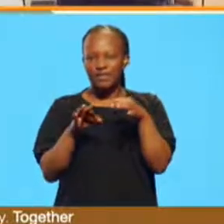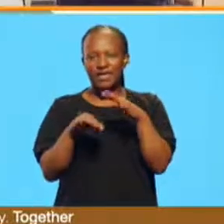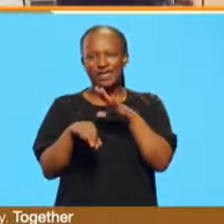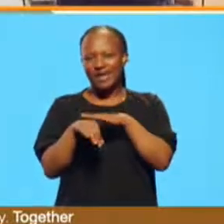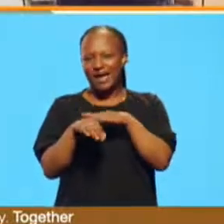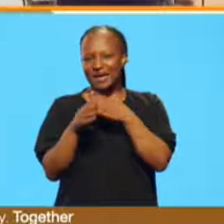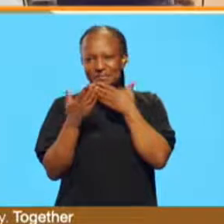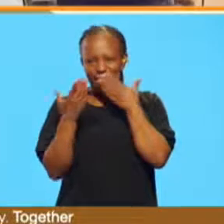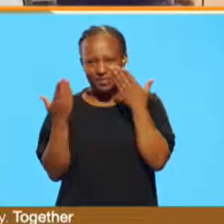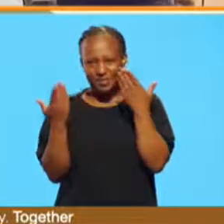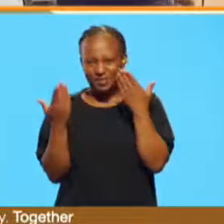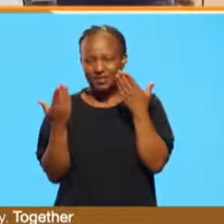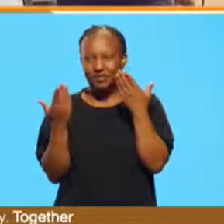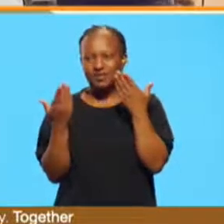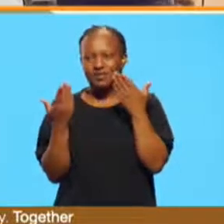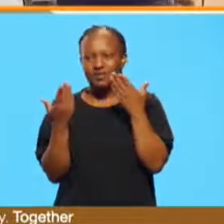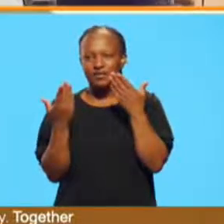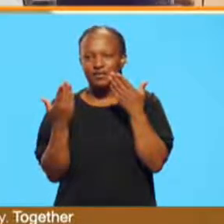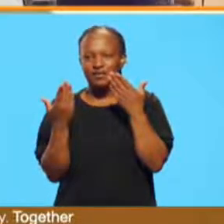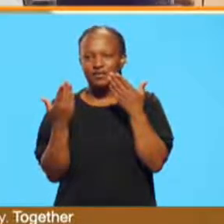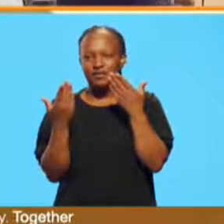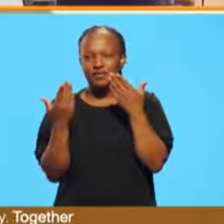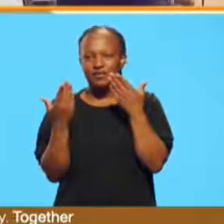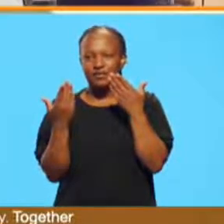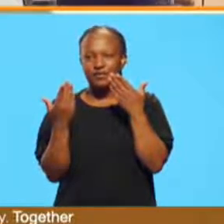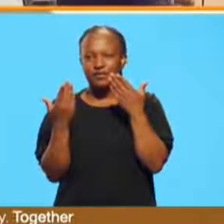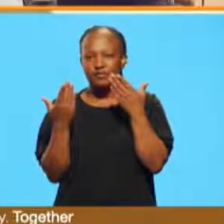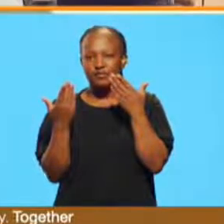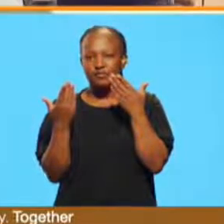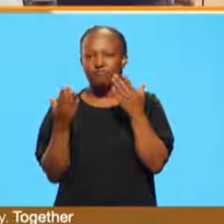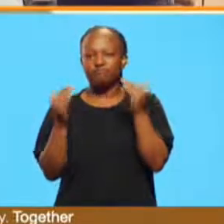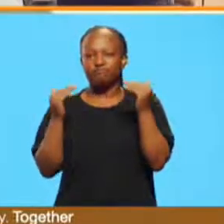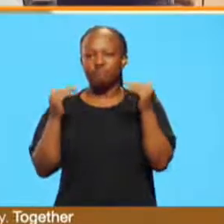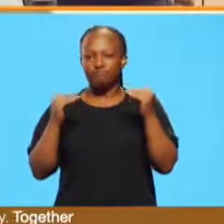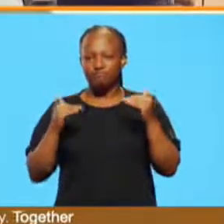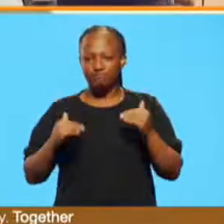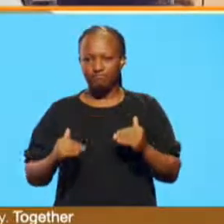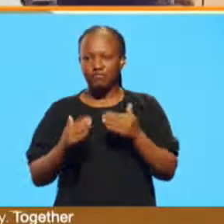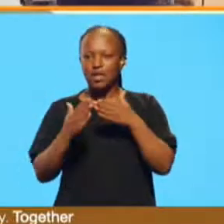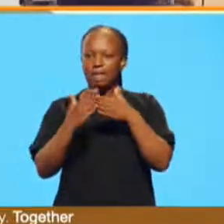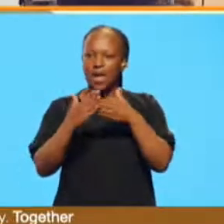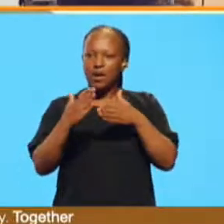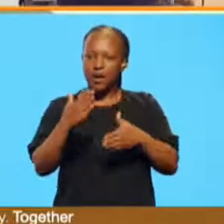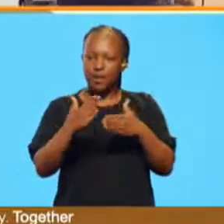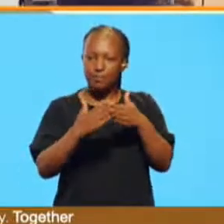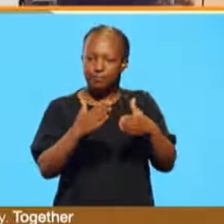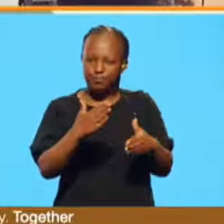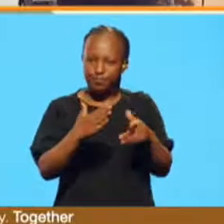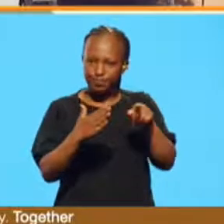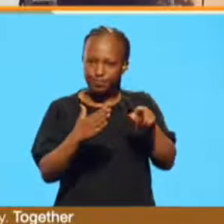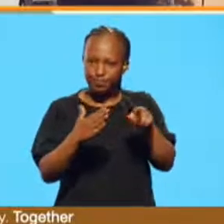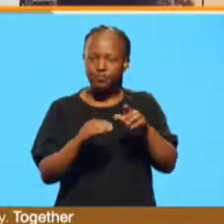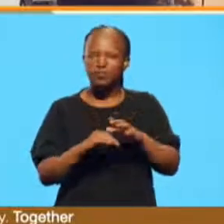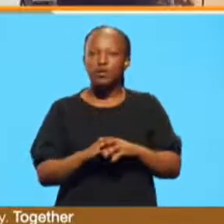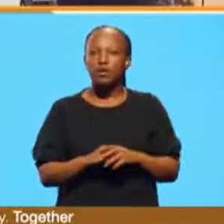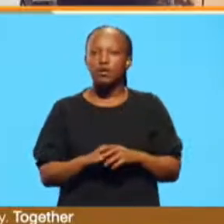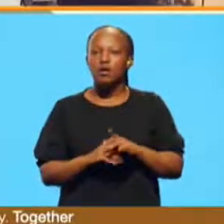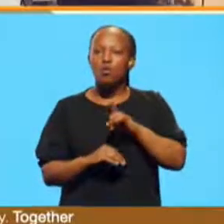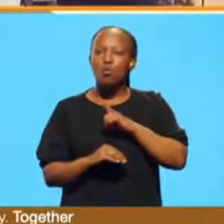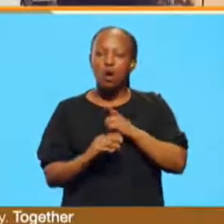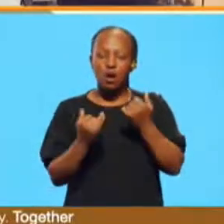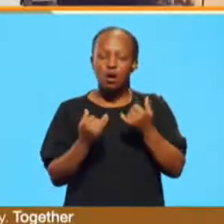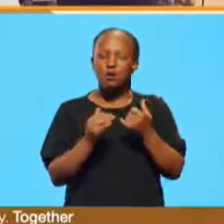time. And then let me go to some of the barriers that are inhibiting